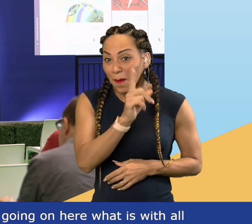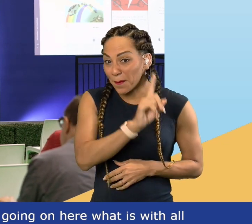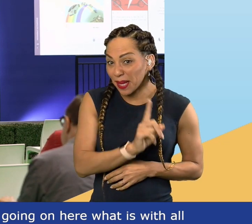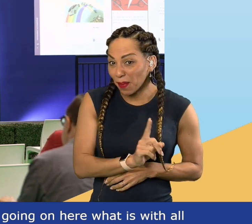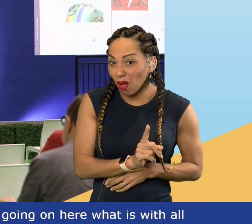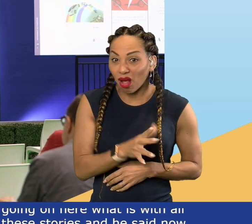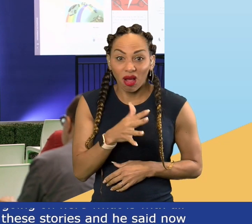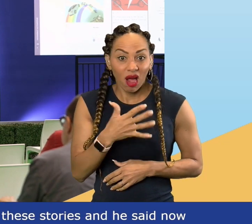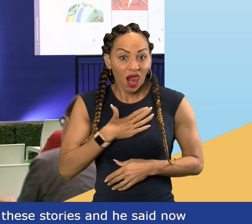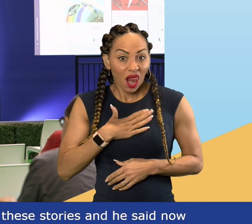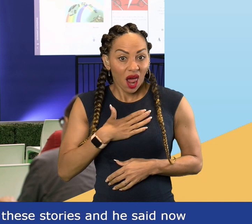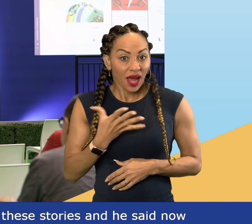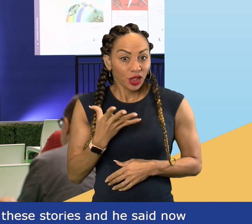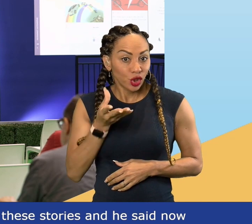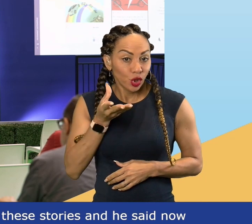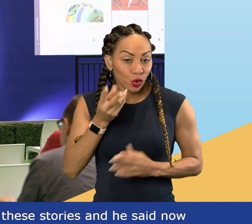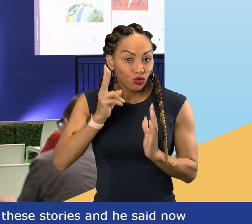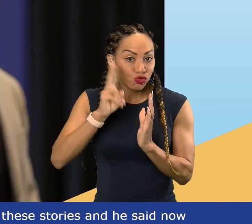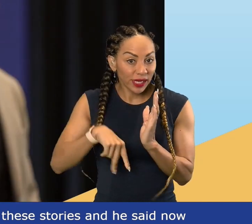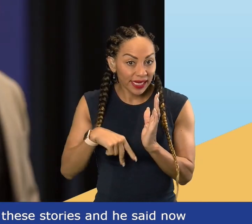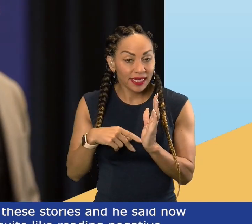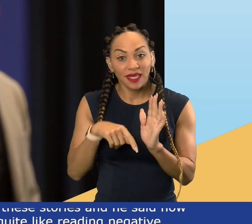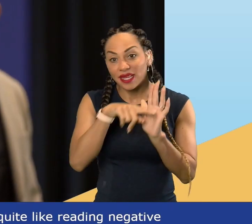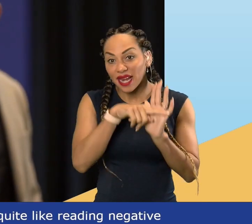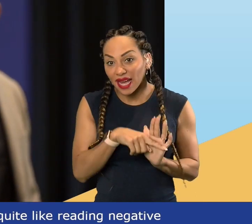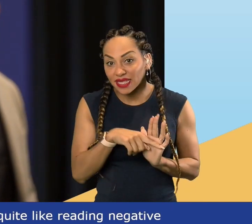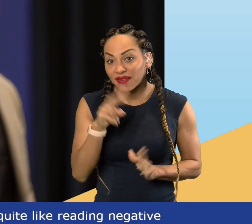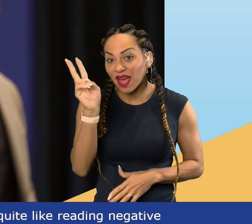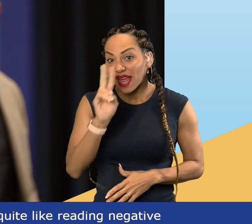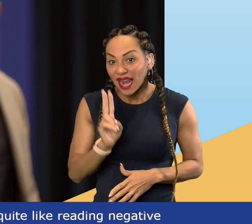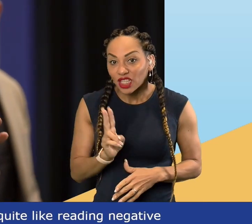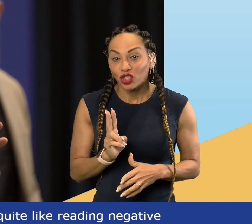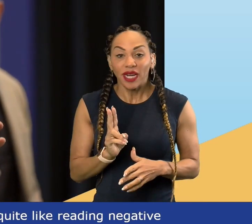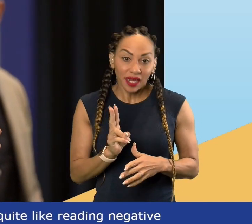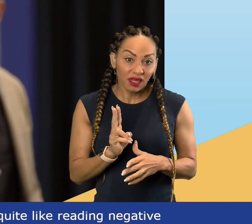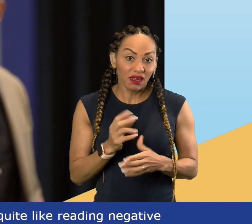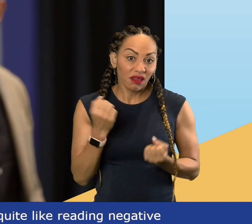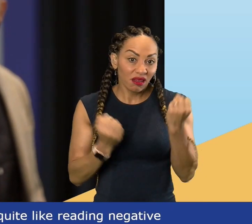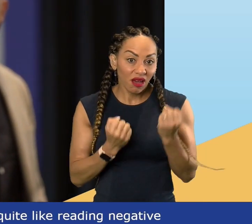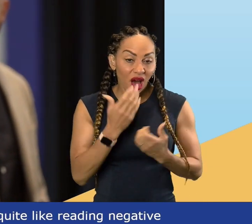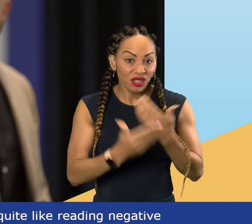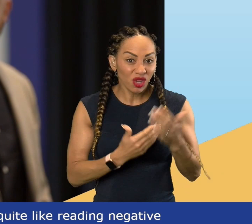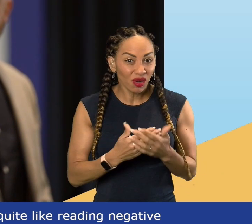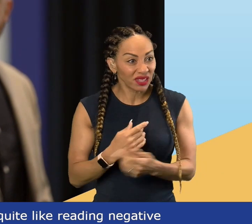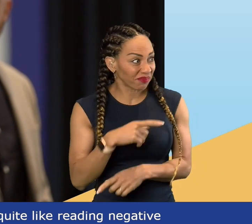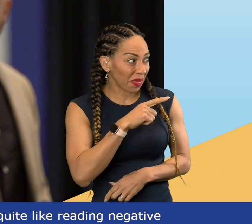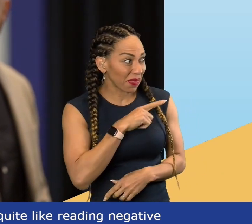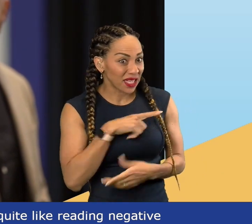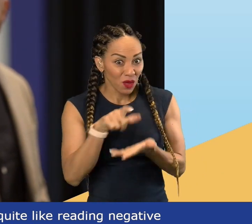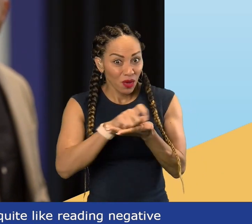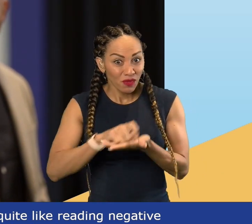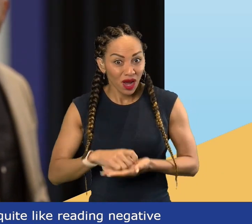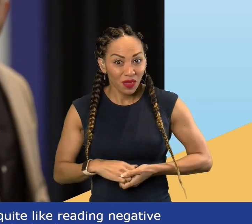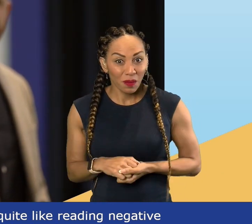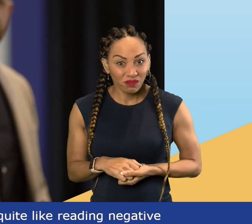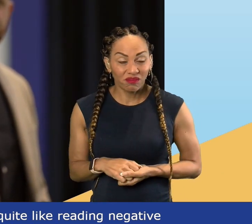more of them. So that's what it comes down to, really. Having said all that, I'm saying most things of these stories you read are not true. However, there